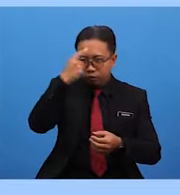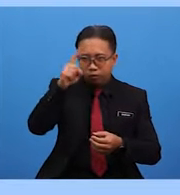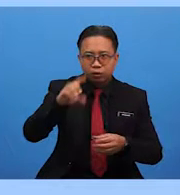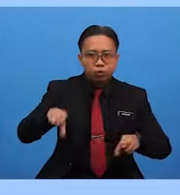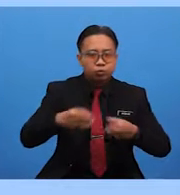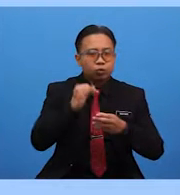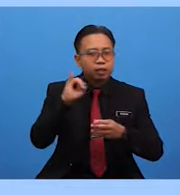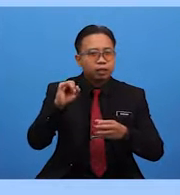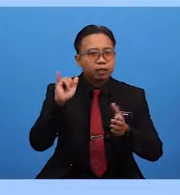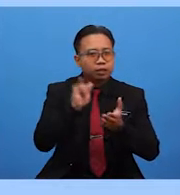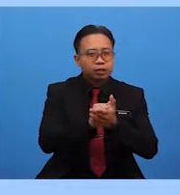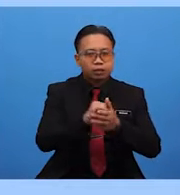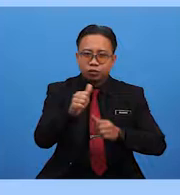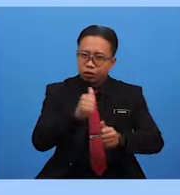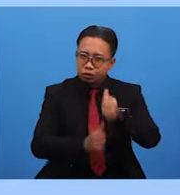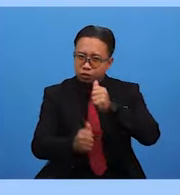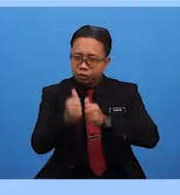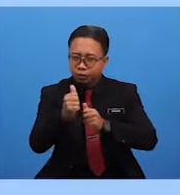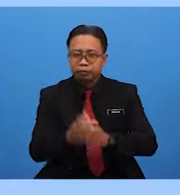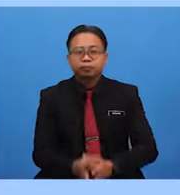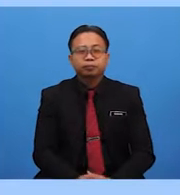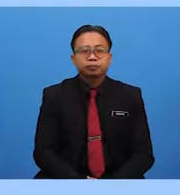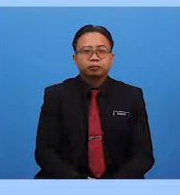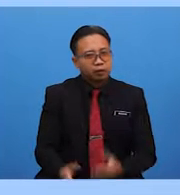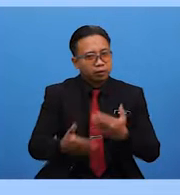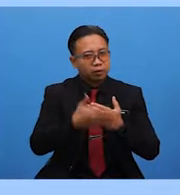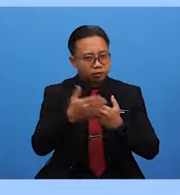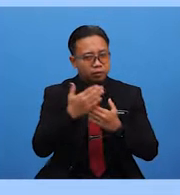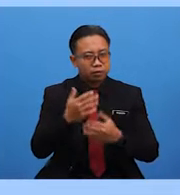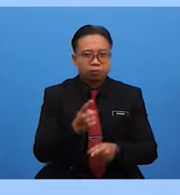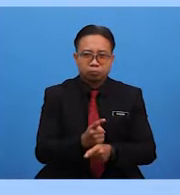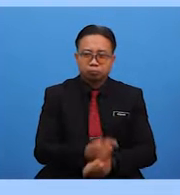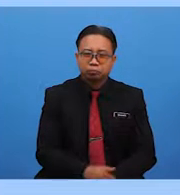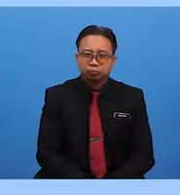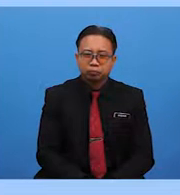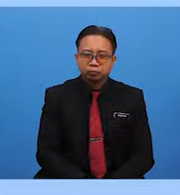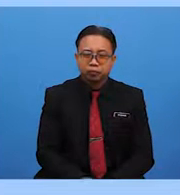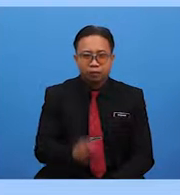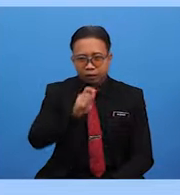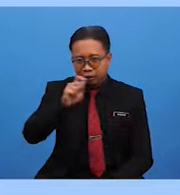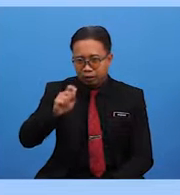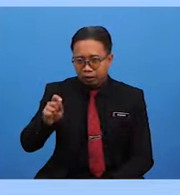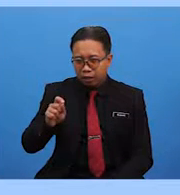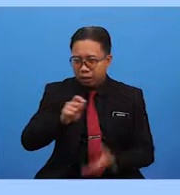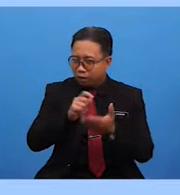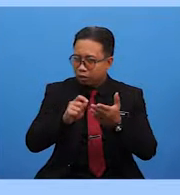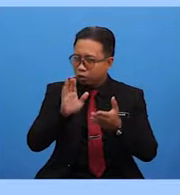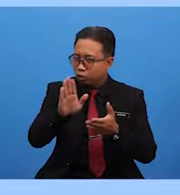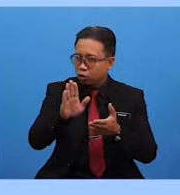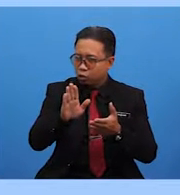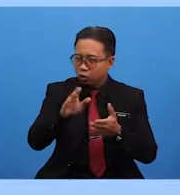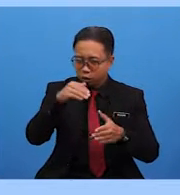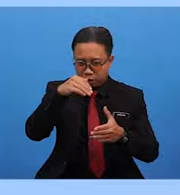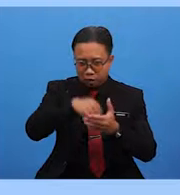action. That is so easy, right? Write your sentences on a piece of paper.